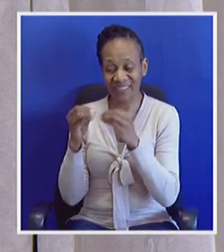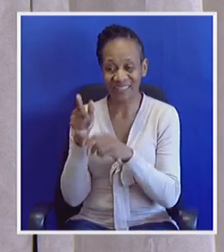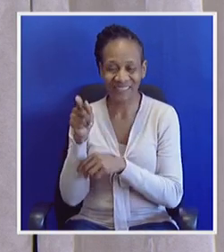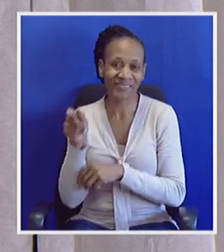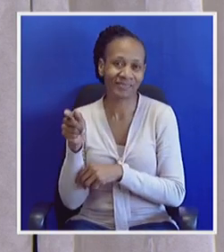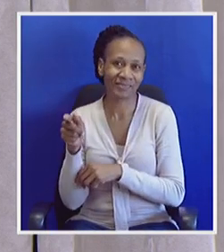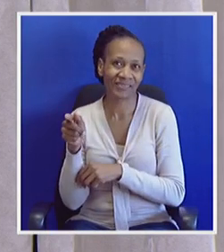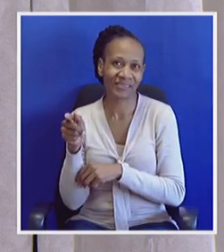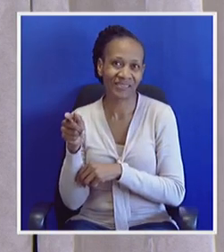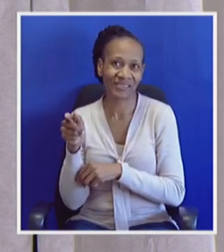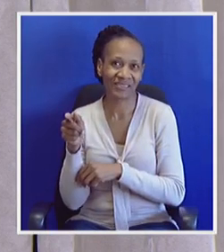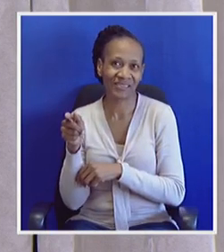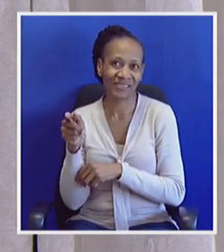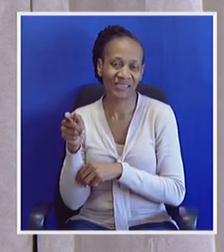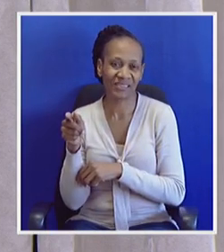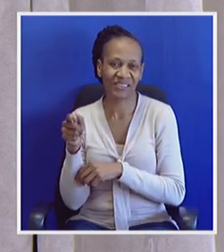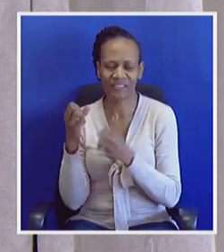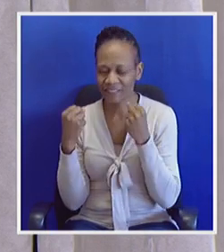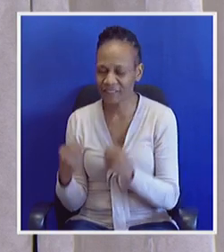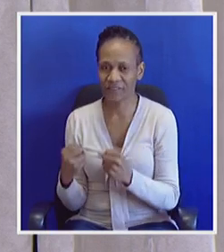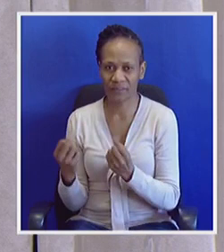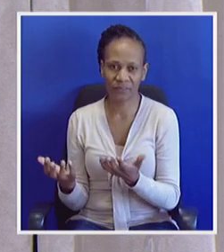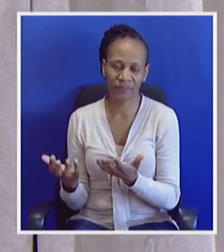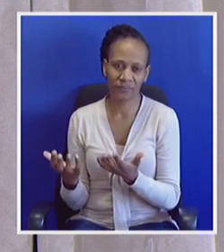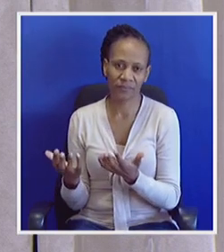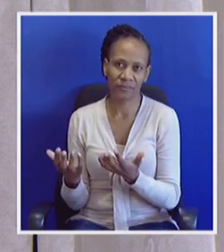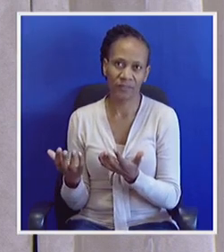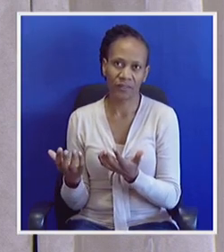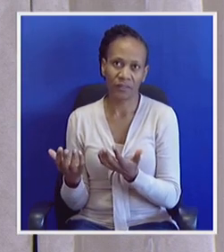a very competitive one, and